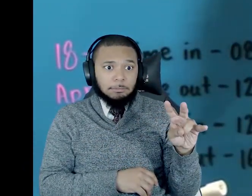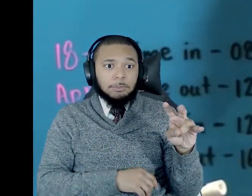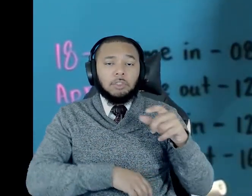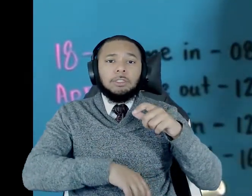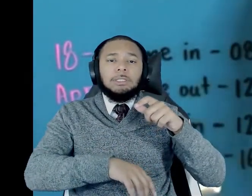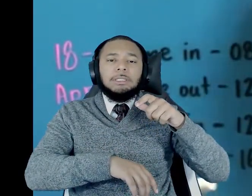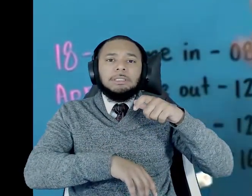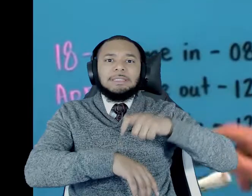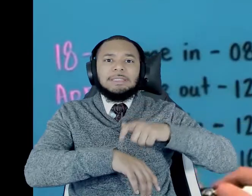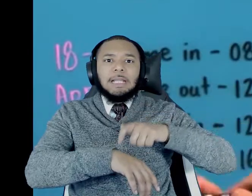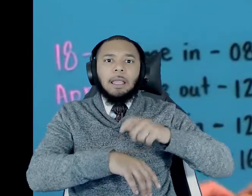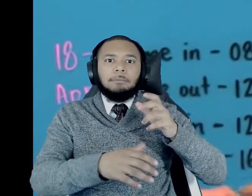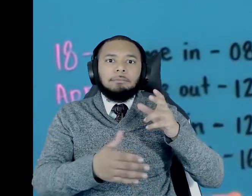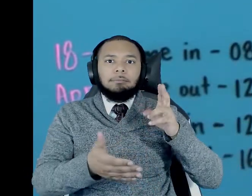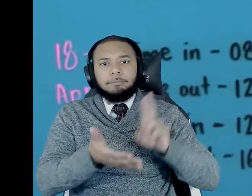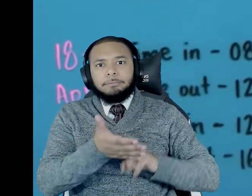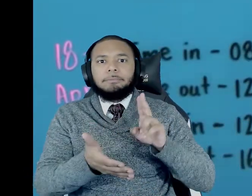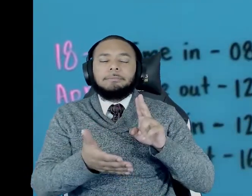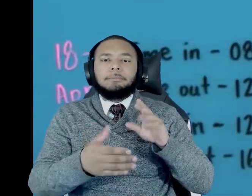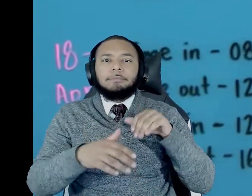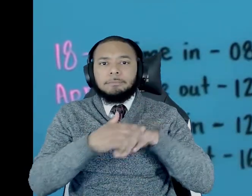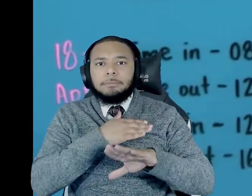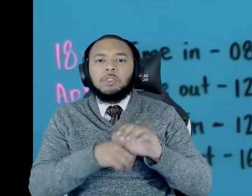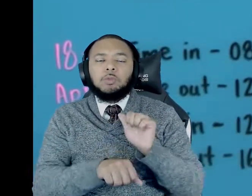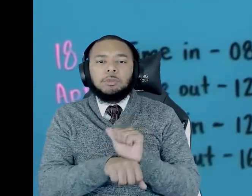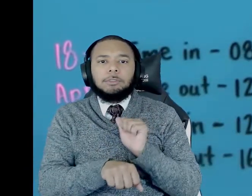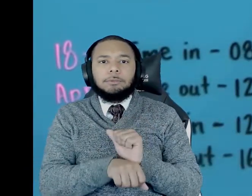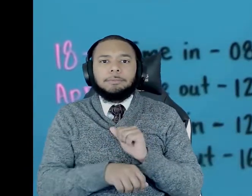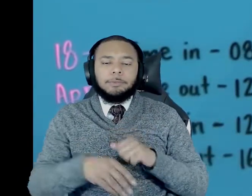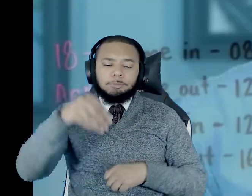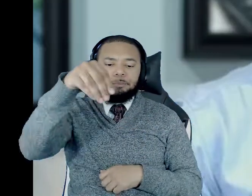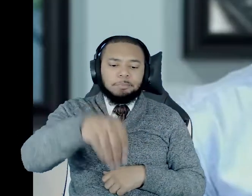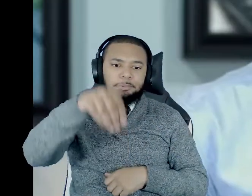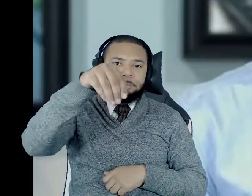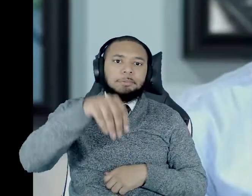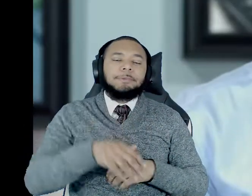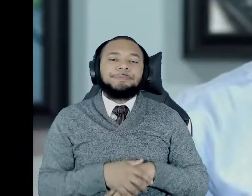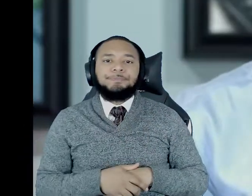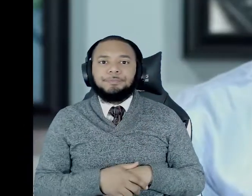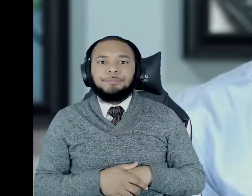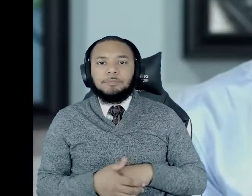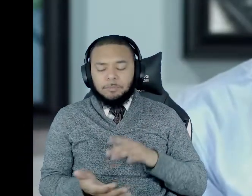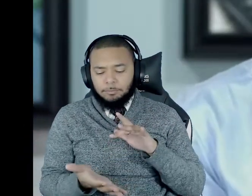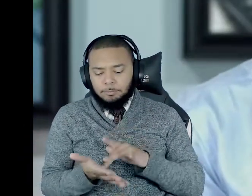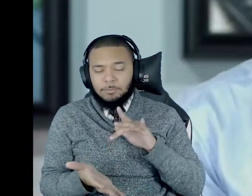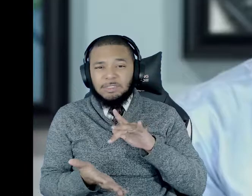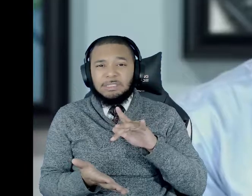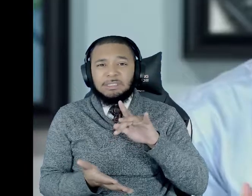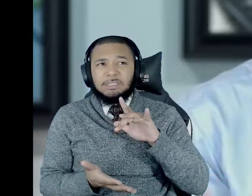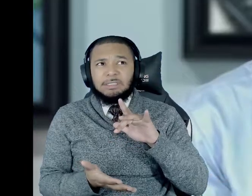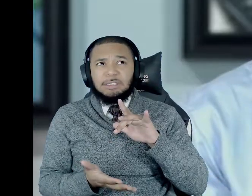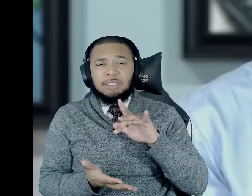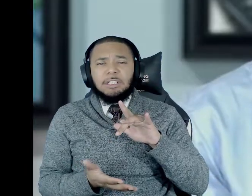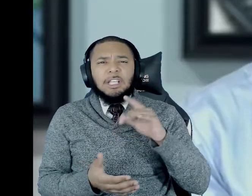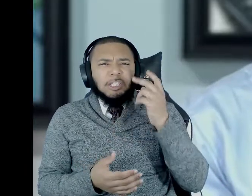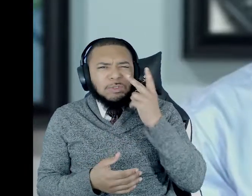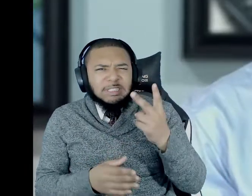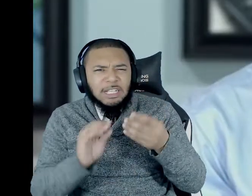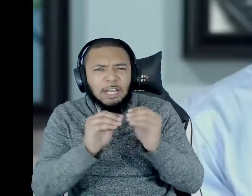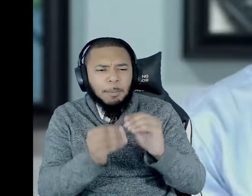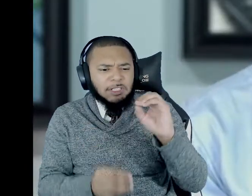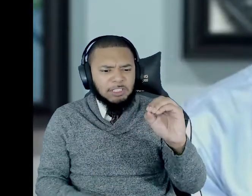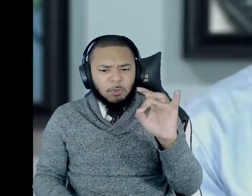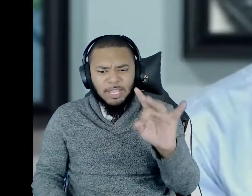was 0817. You might be saying to yourself, well, is this like a late night job? Is